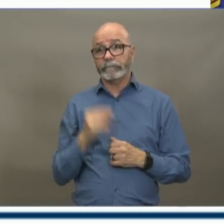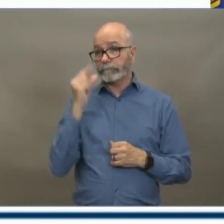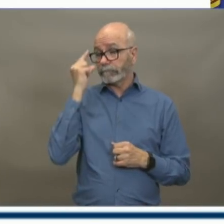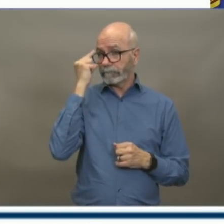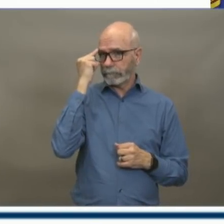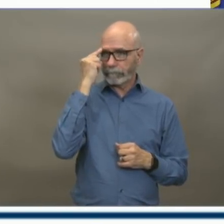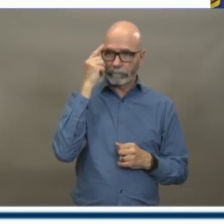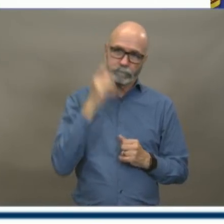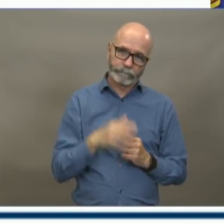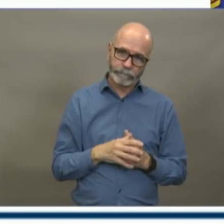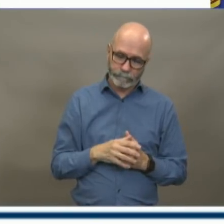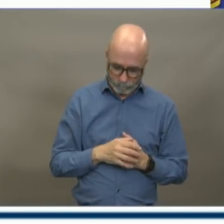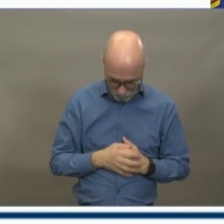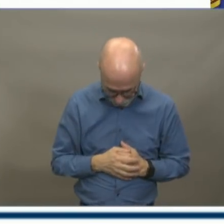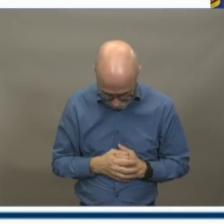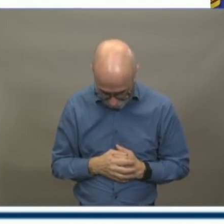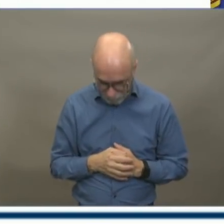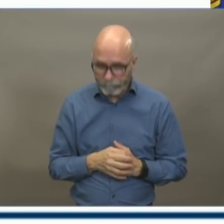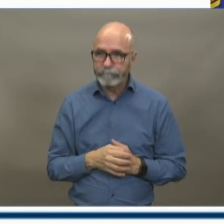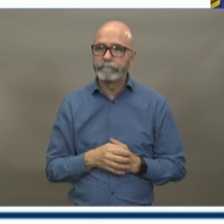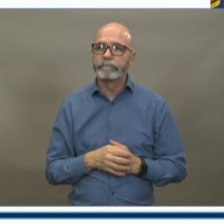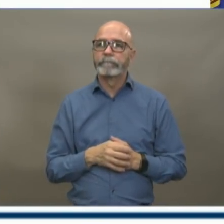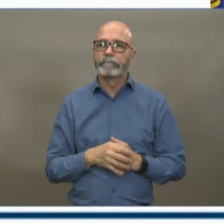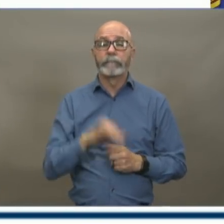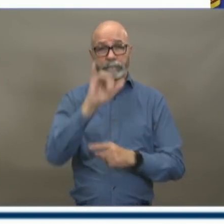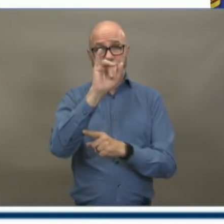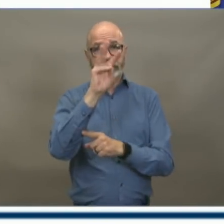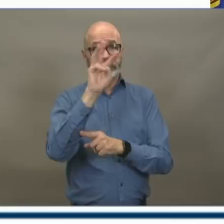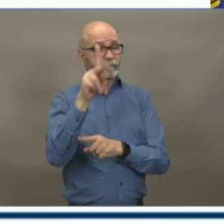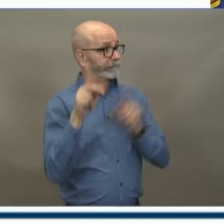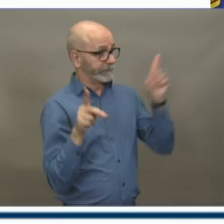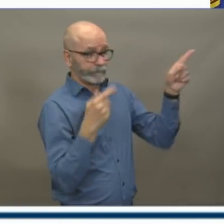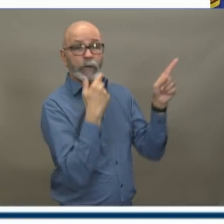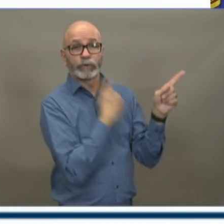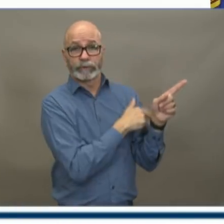on the IWK clinic, why is